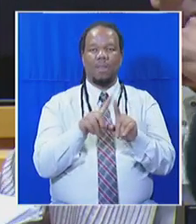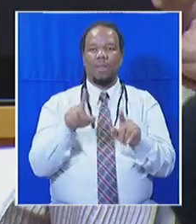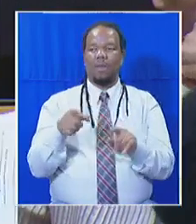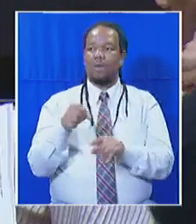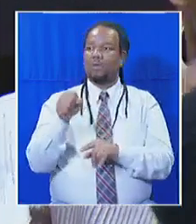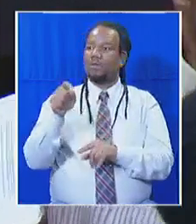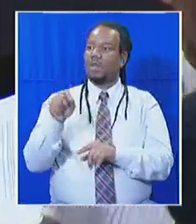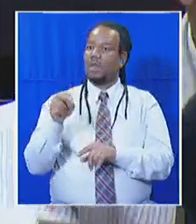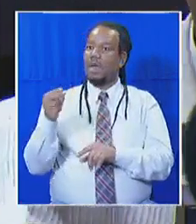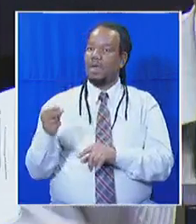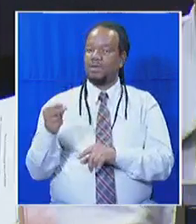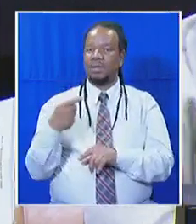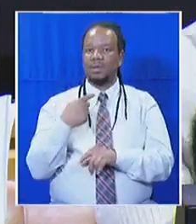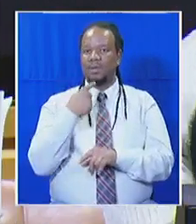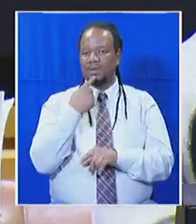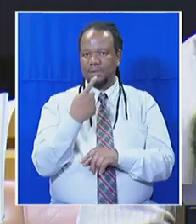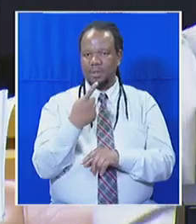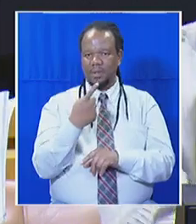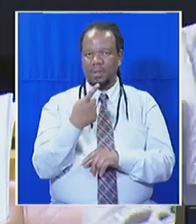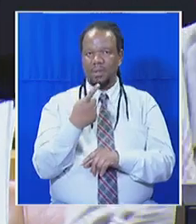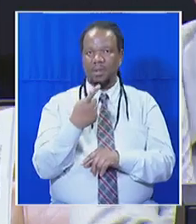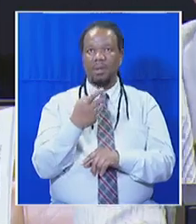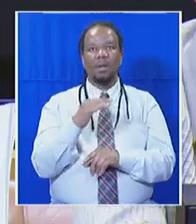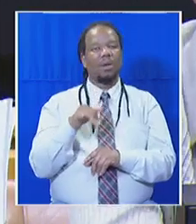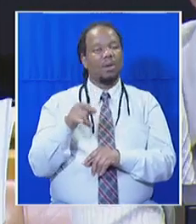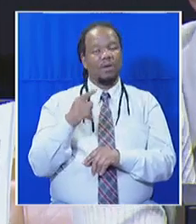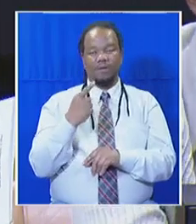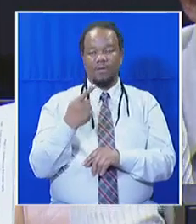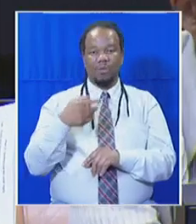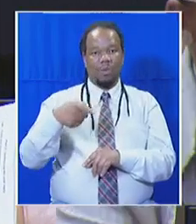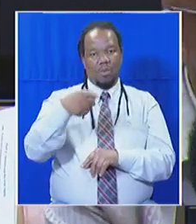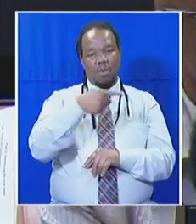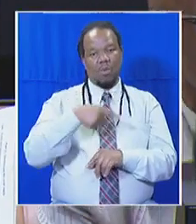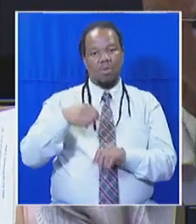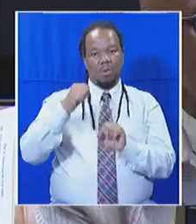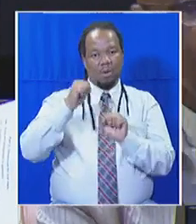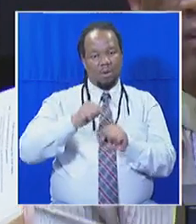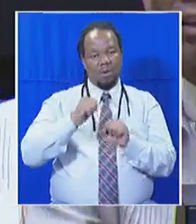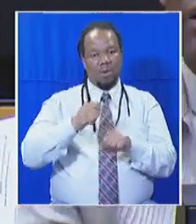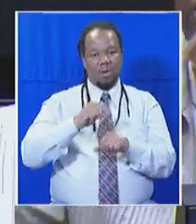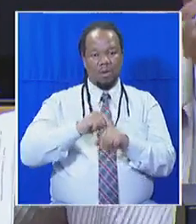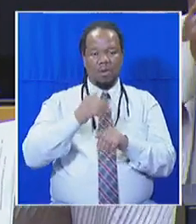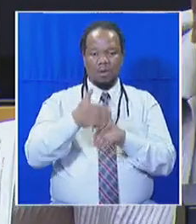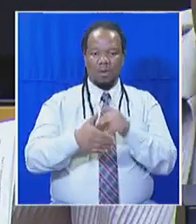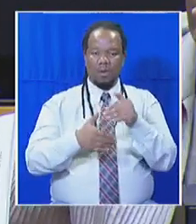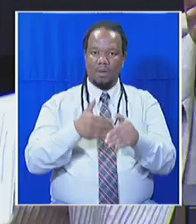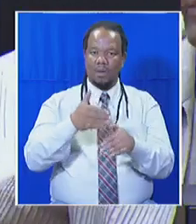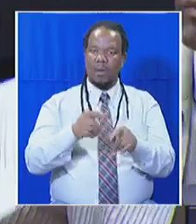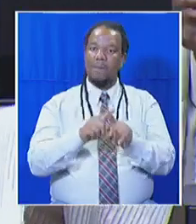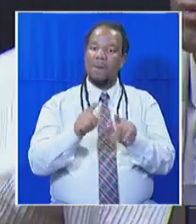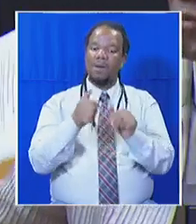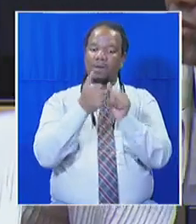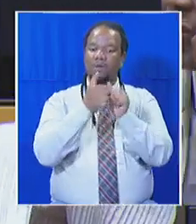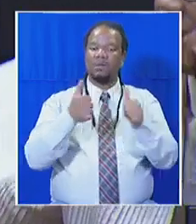citing specifically says that we must agree from time to time in the Chief Whip's forum